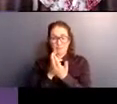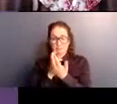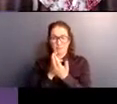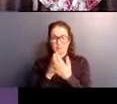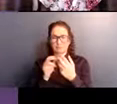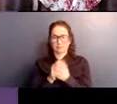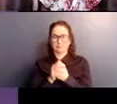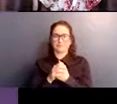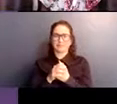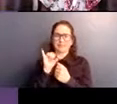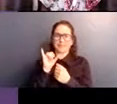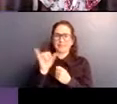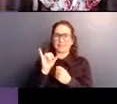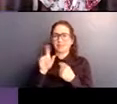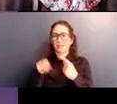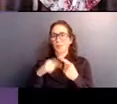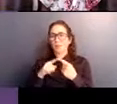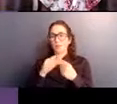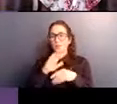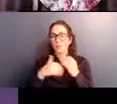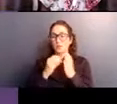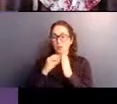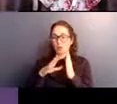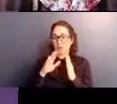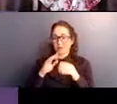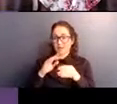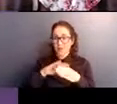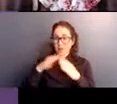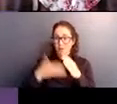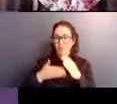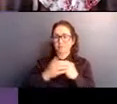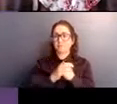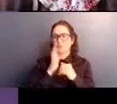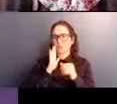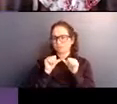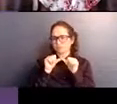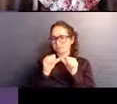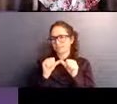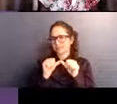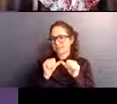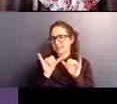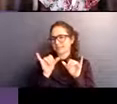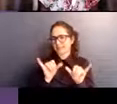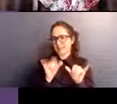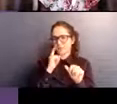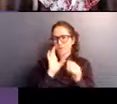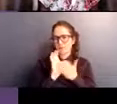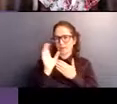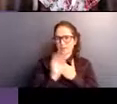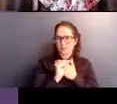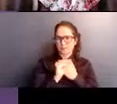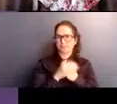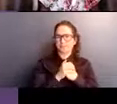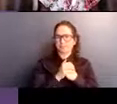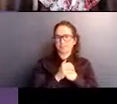are where the learning outcomes remain the same for the prescribed curriculum. That